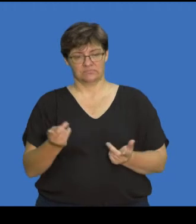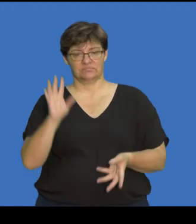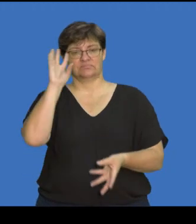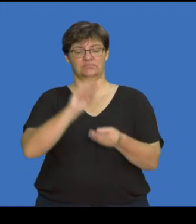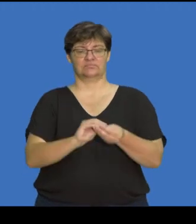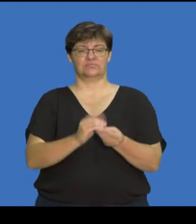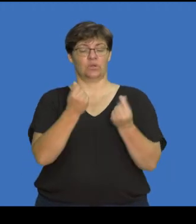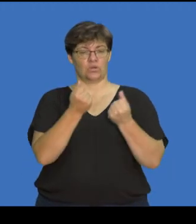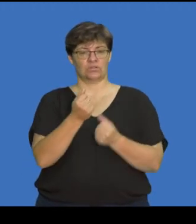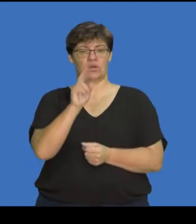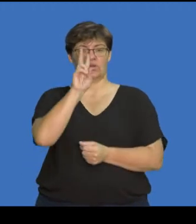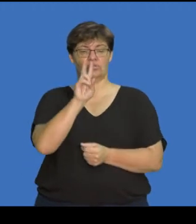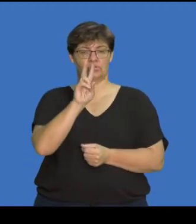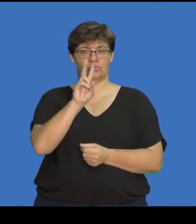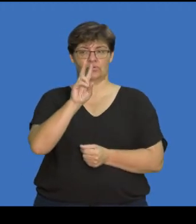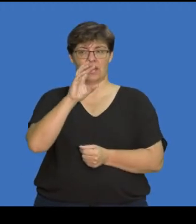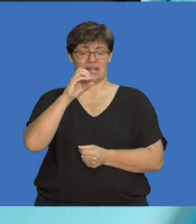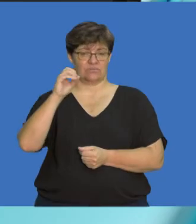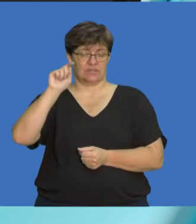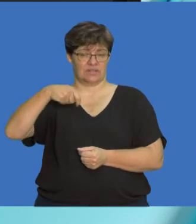of 200,000.